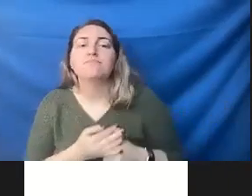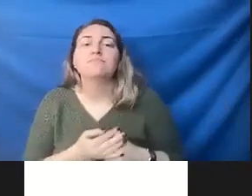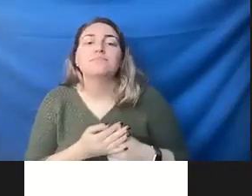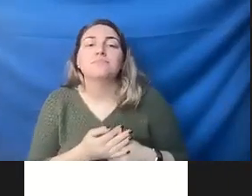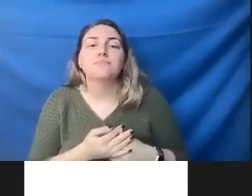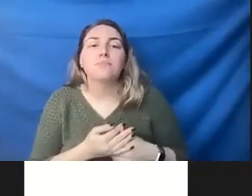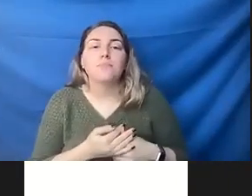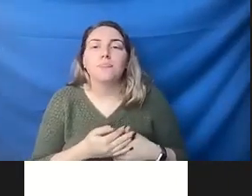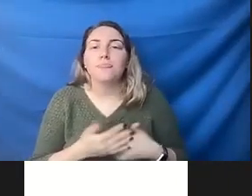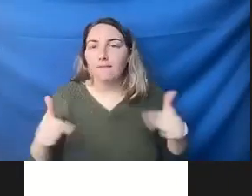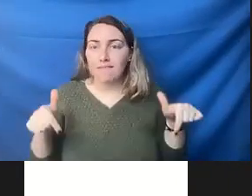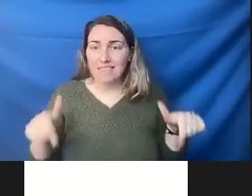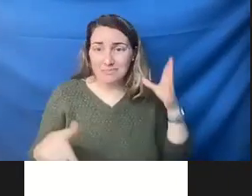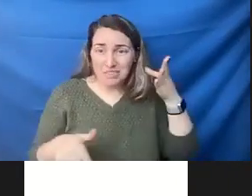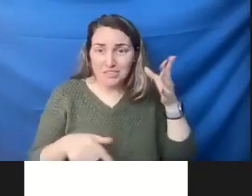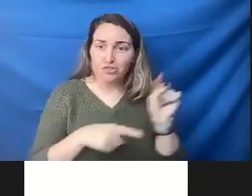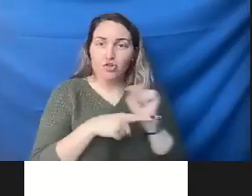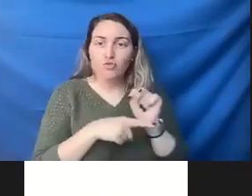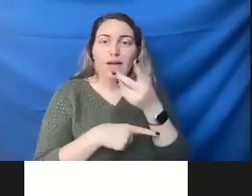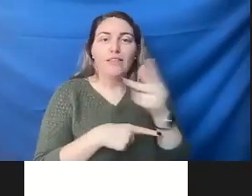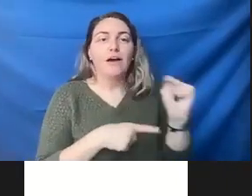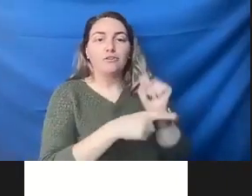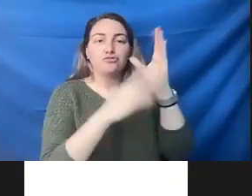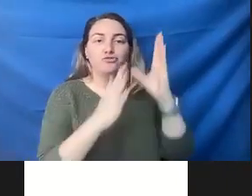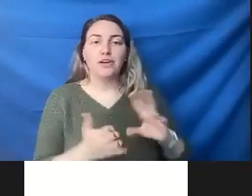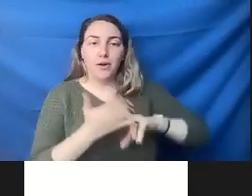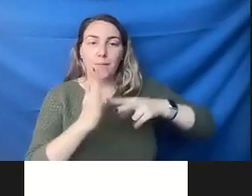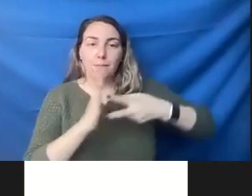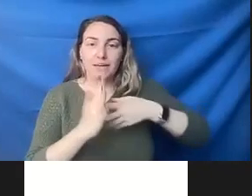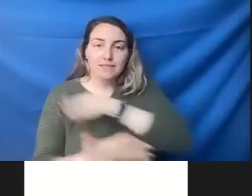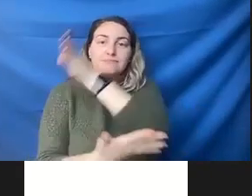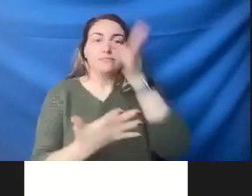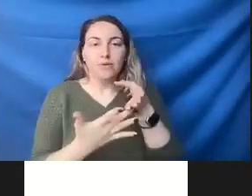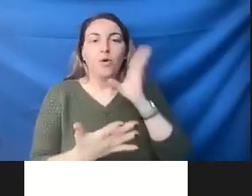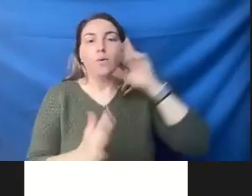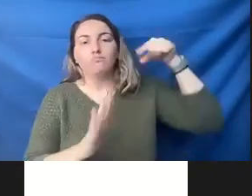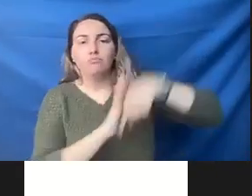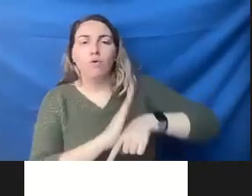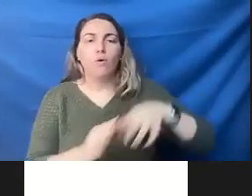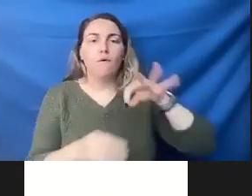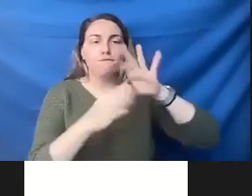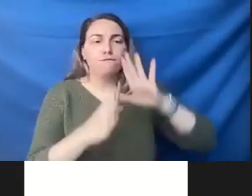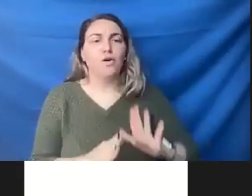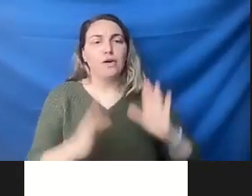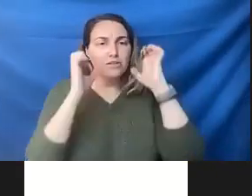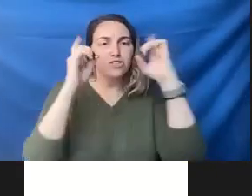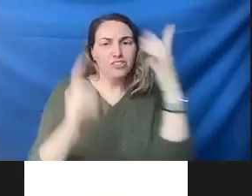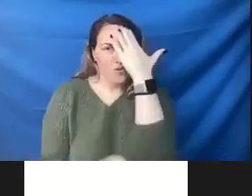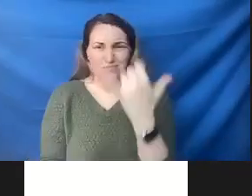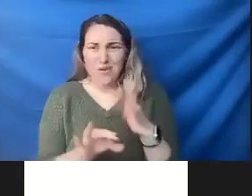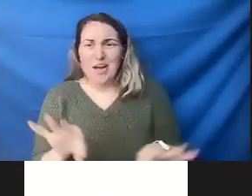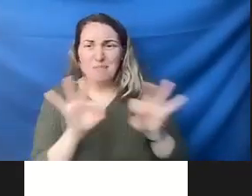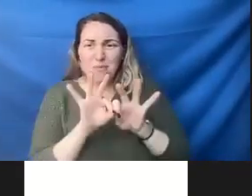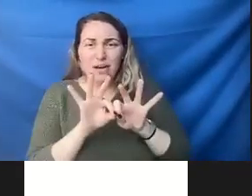is a train the trainer presentation, I'm going to go a little bit more in depth about voter education and why it's important. After that, this isn't